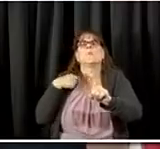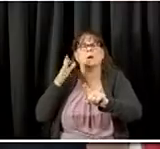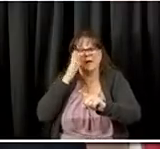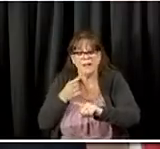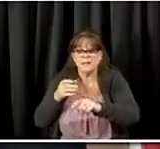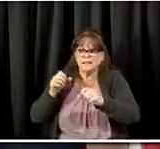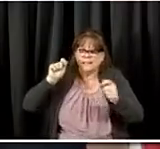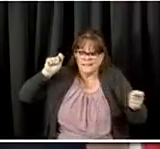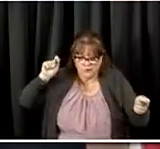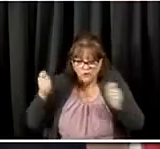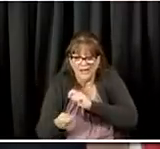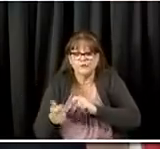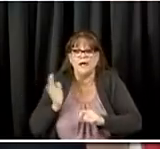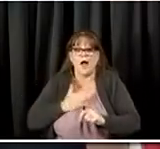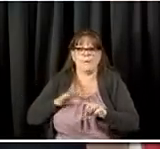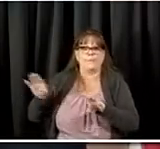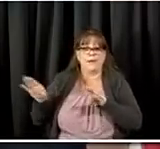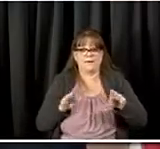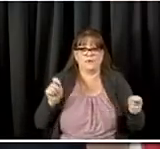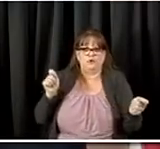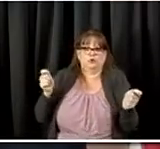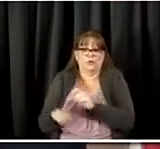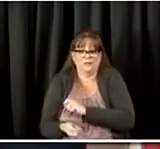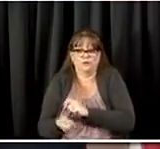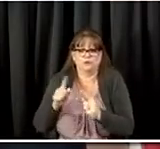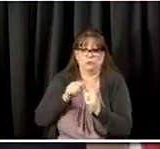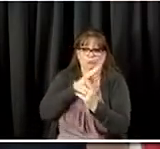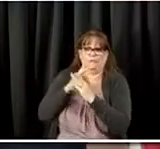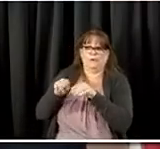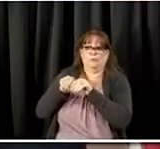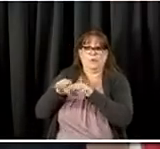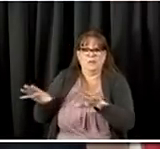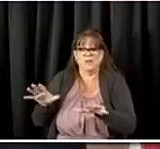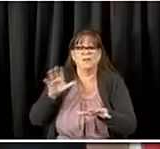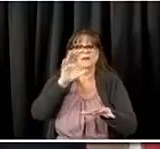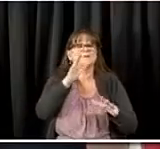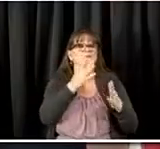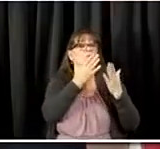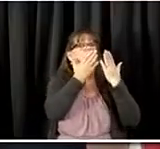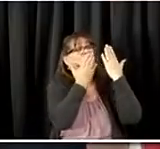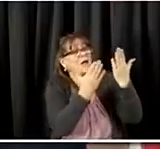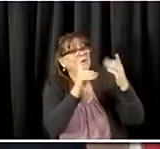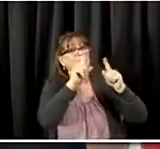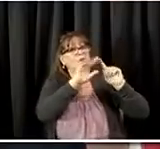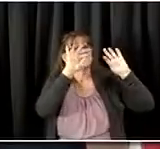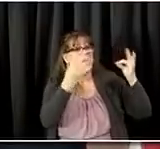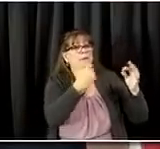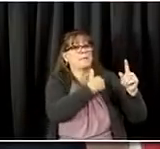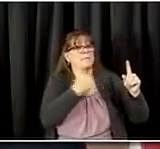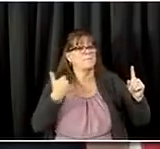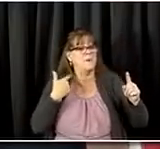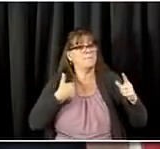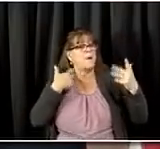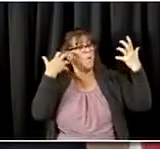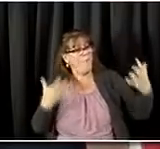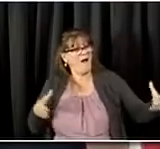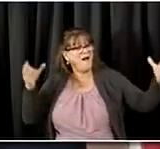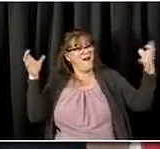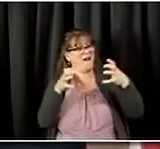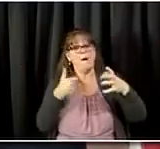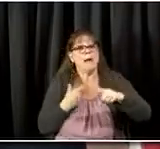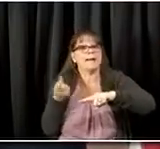my family and loved ones, even though I won't be able to be with them this Thanksgiving. I look forward to being with them virtually, and of course,